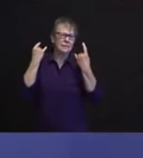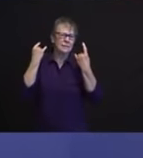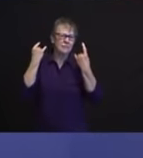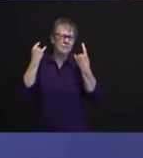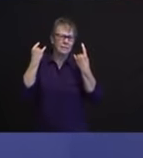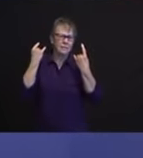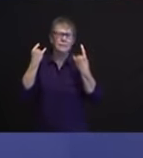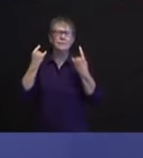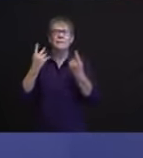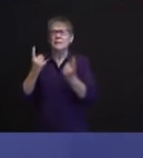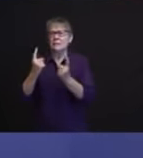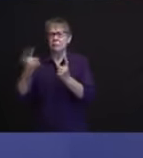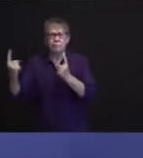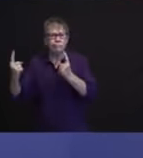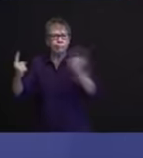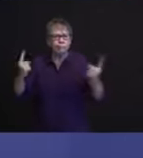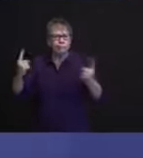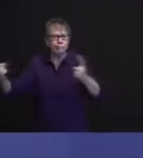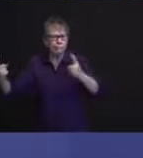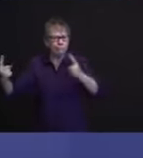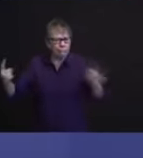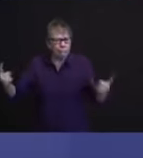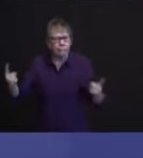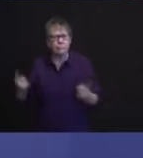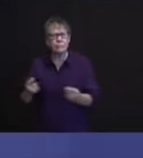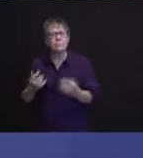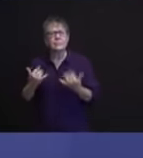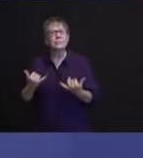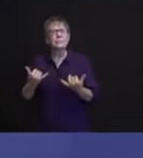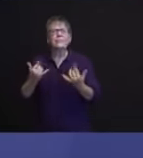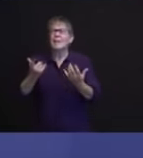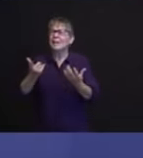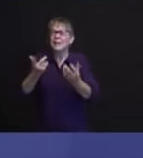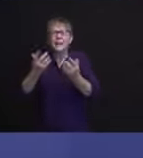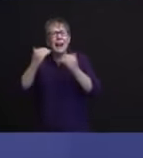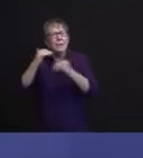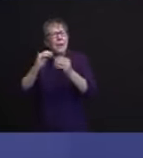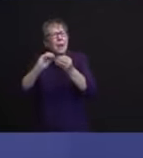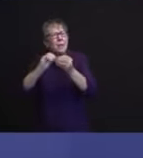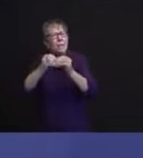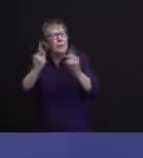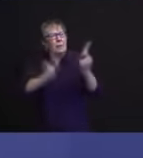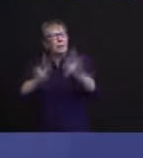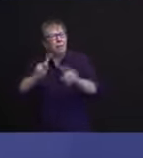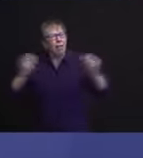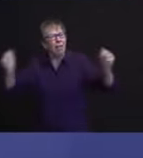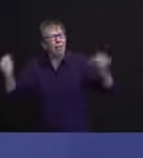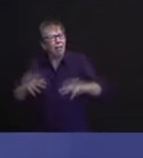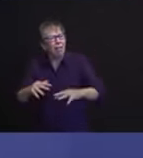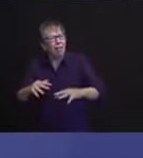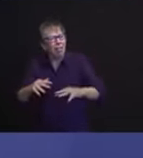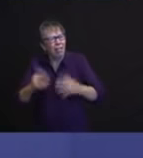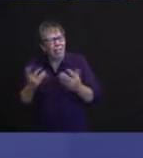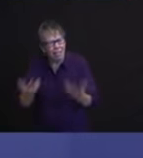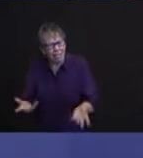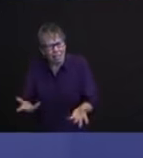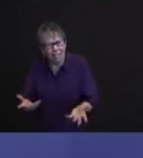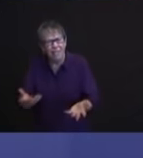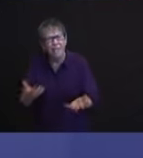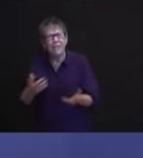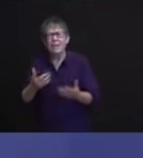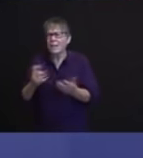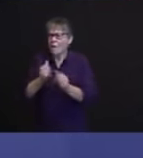cross generations. Stay home when you're sick. Download the COVID Alert NJ app. Get tested if you think